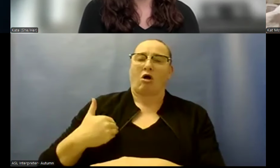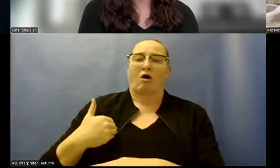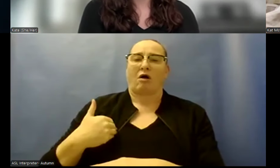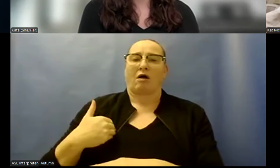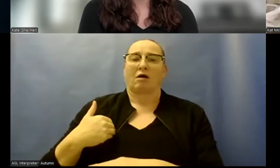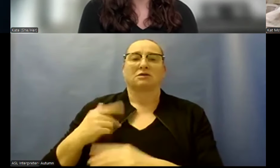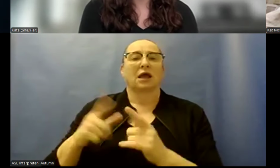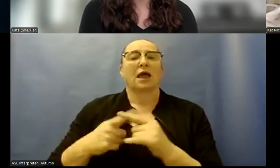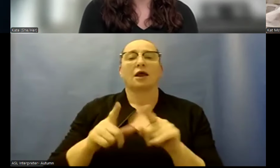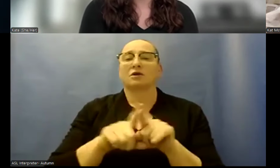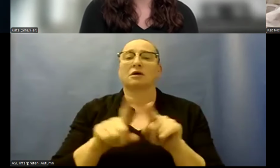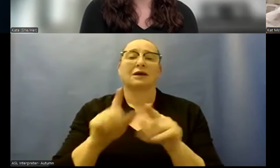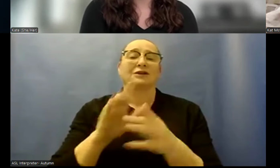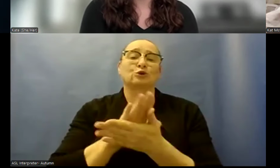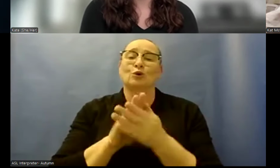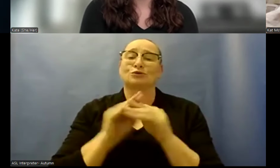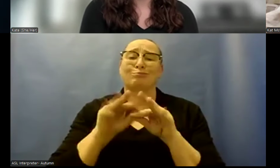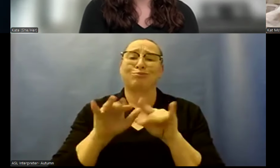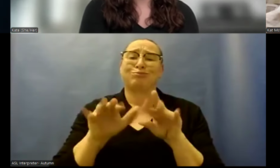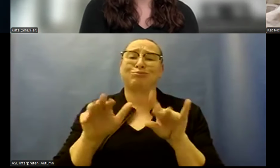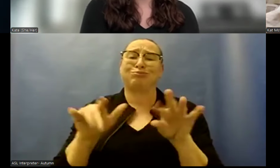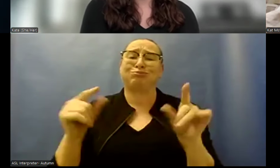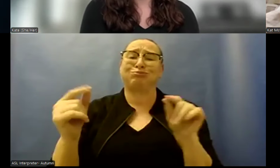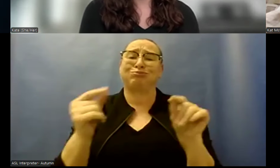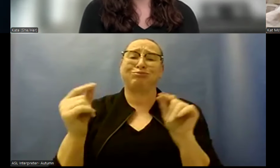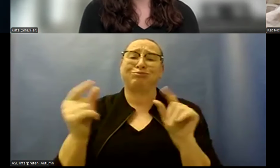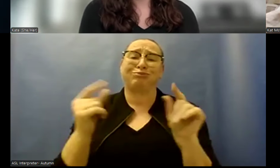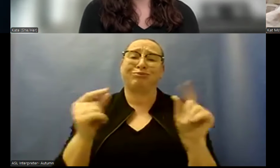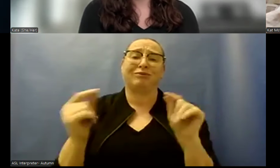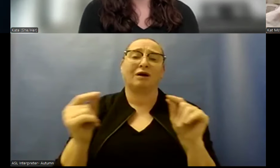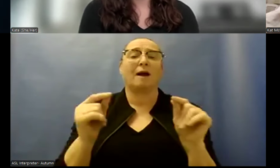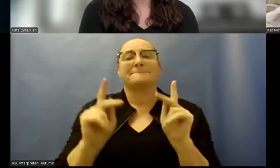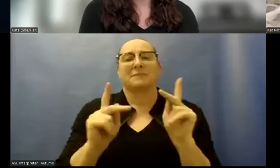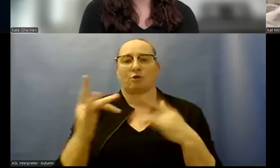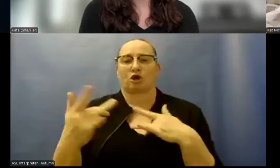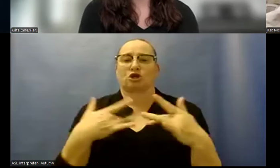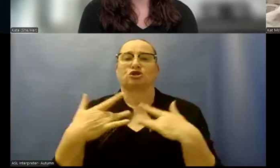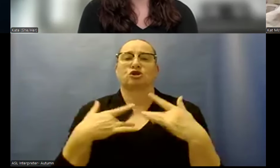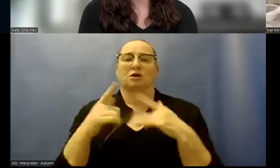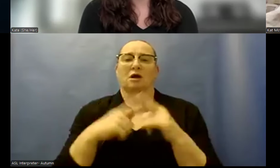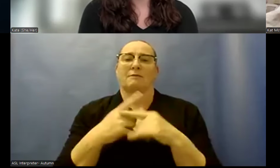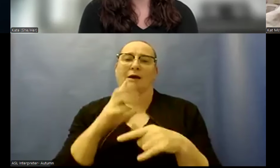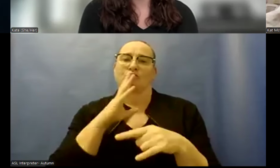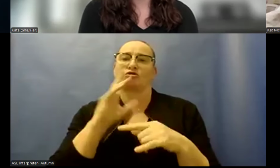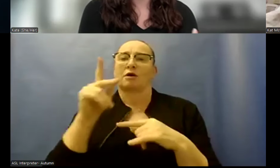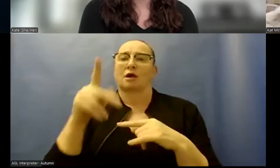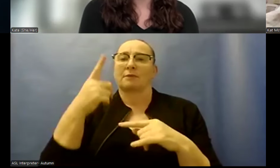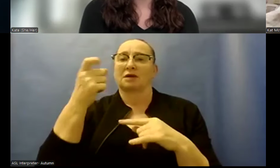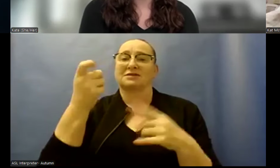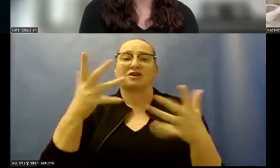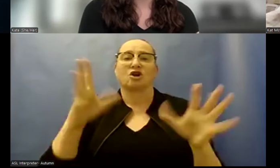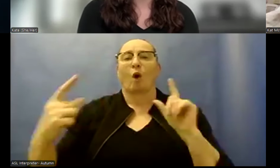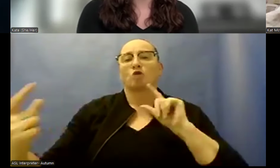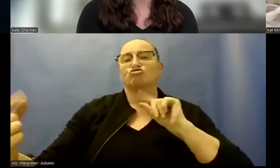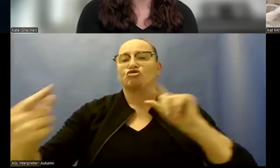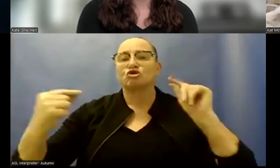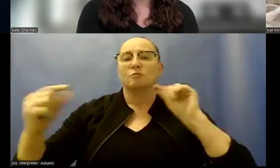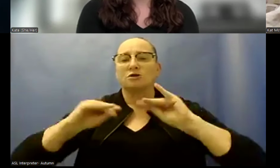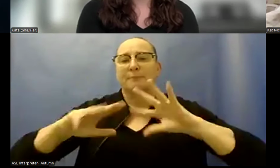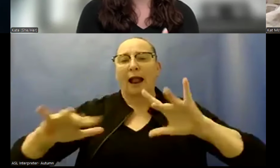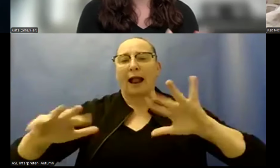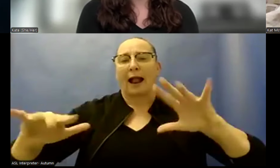really fast in schools. And so I think people are concerned about speaking up because they don't want rumors to start,